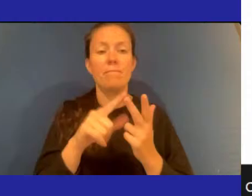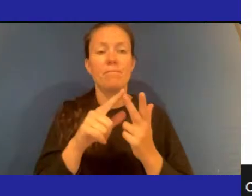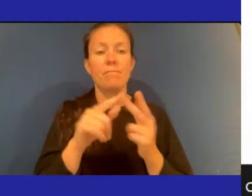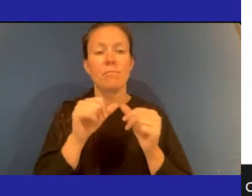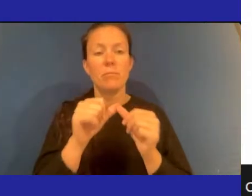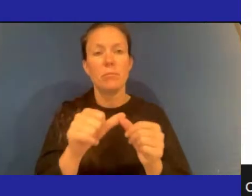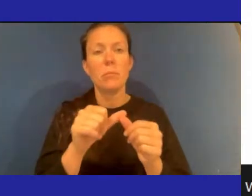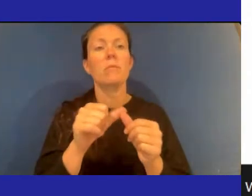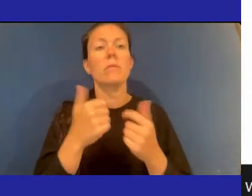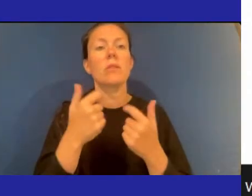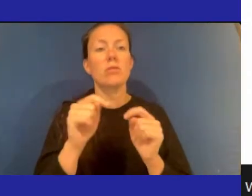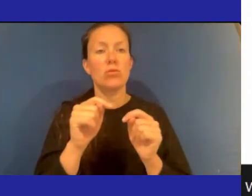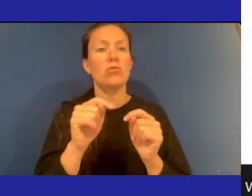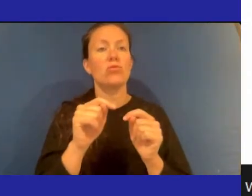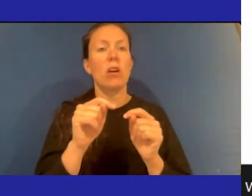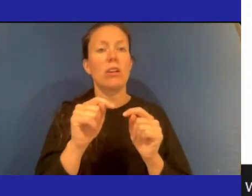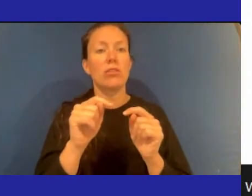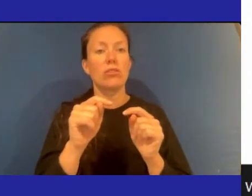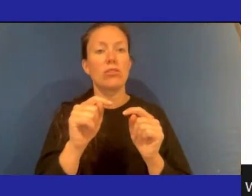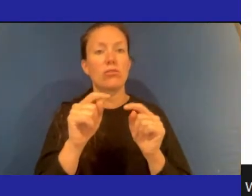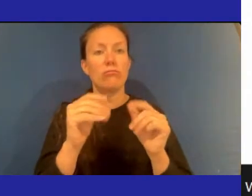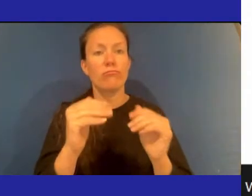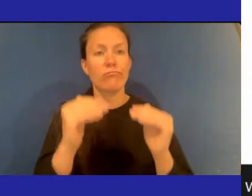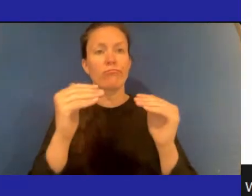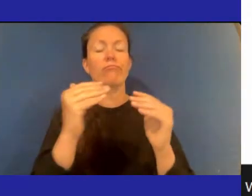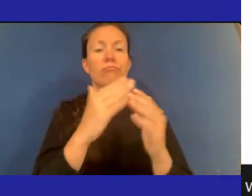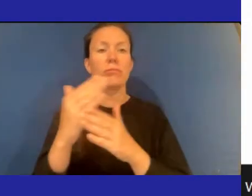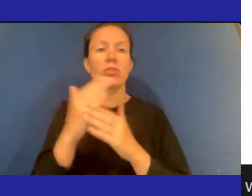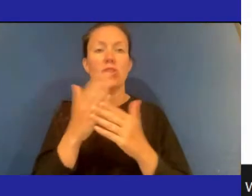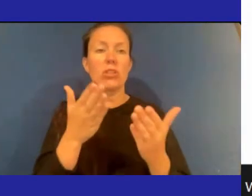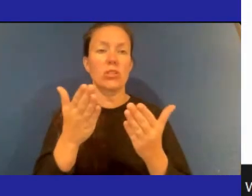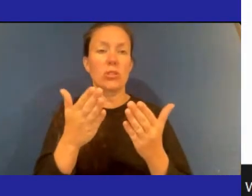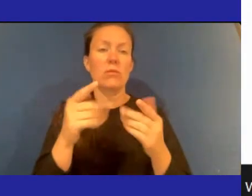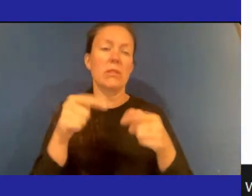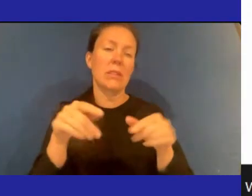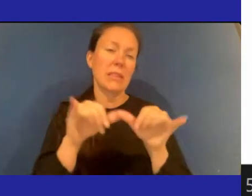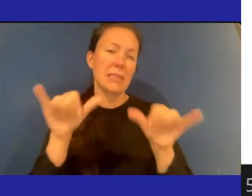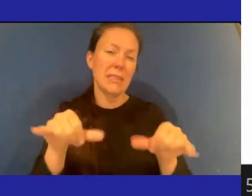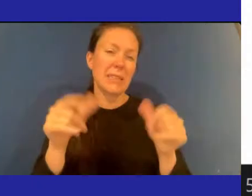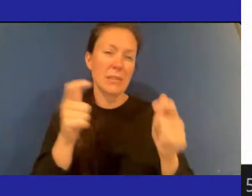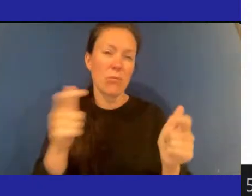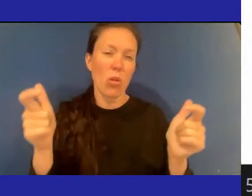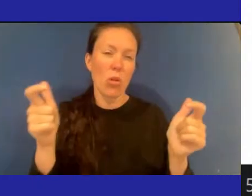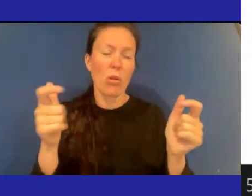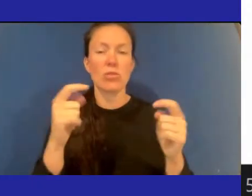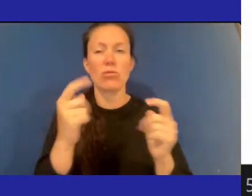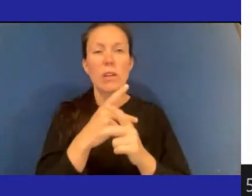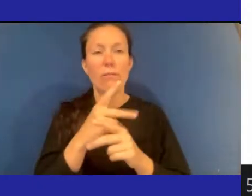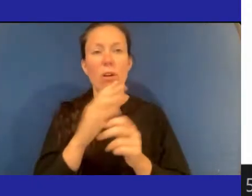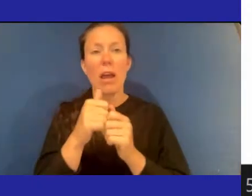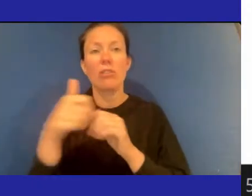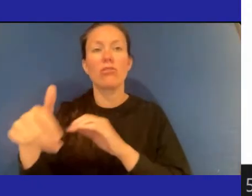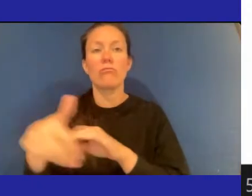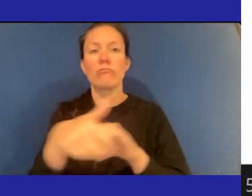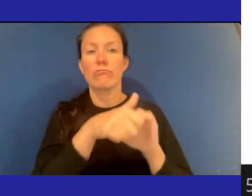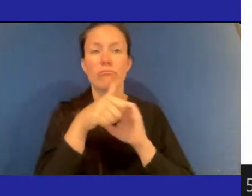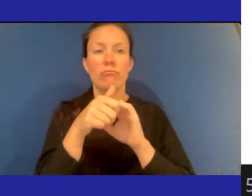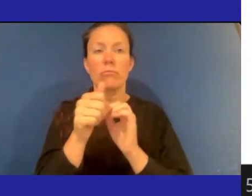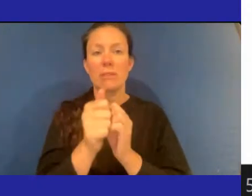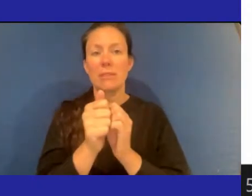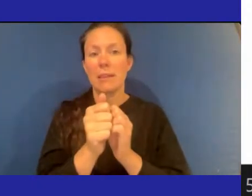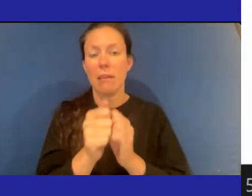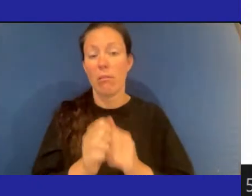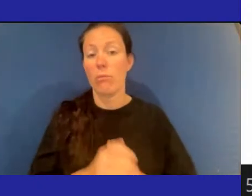our shared services. So we are a very large system, and finding ways to work together particularly across hard-to-recruit